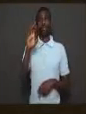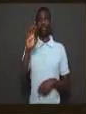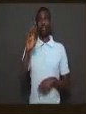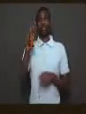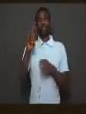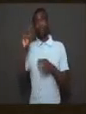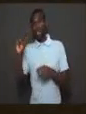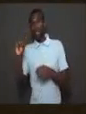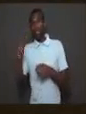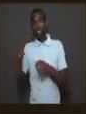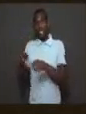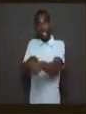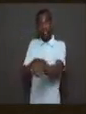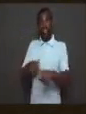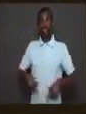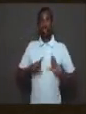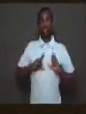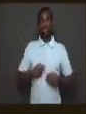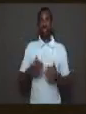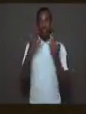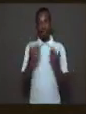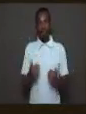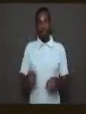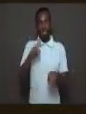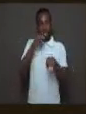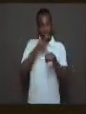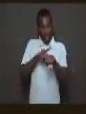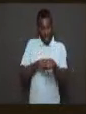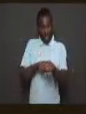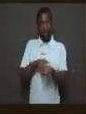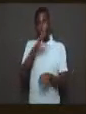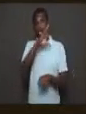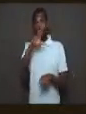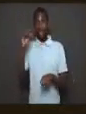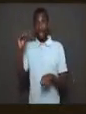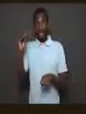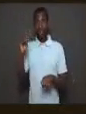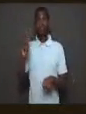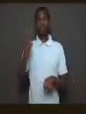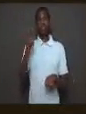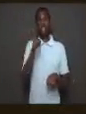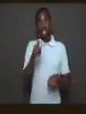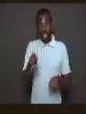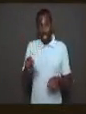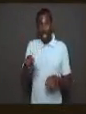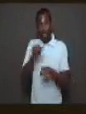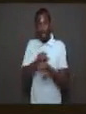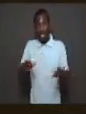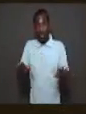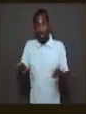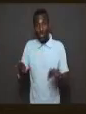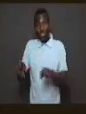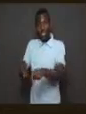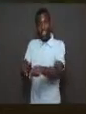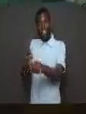time elapsed and the ground distance covered as one train overtakes